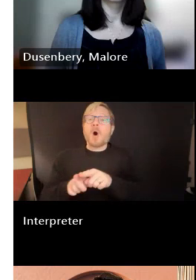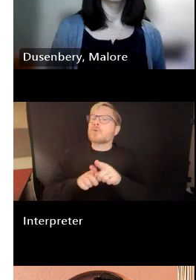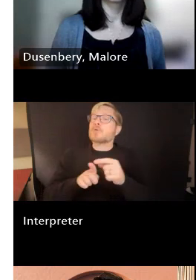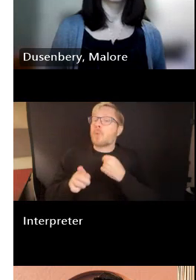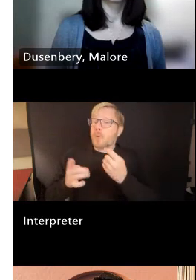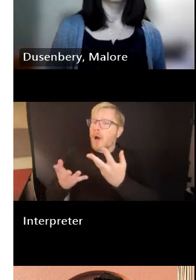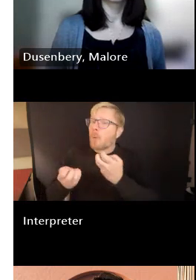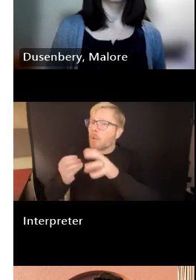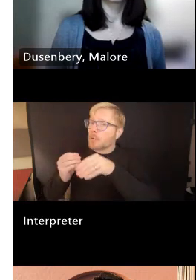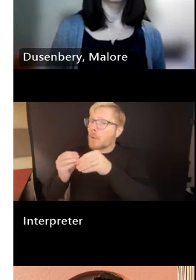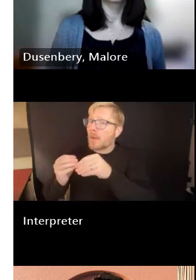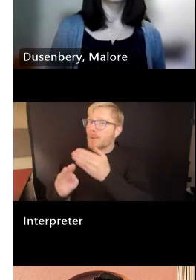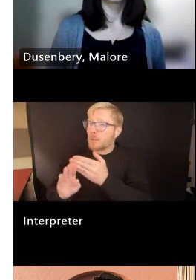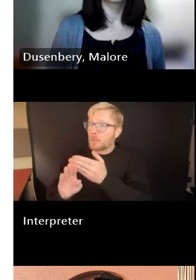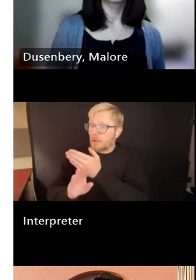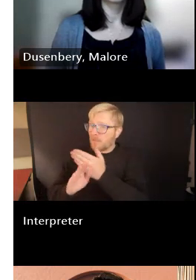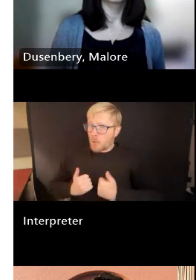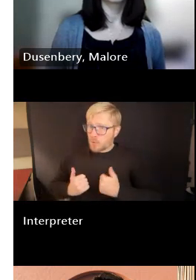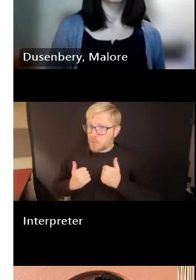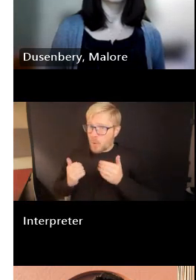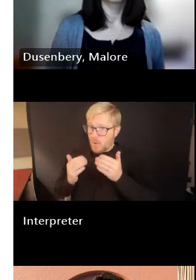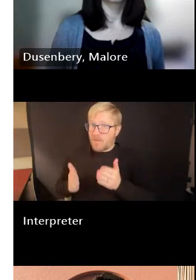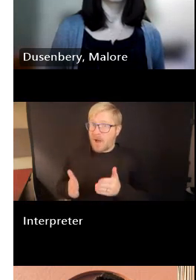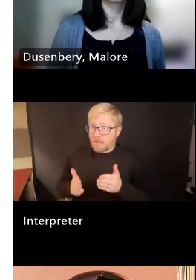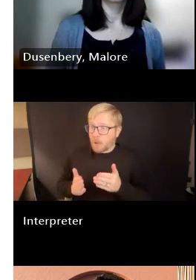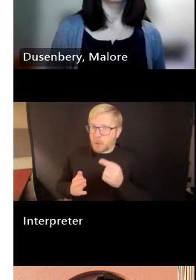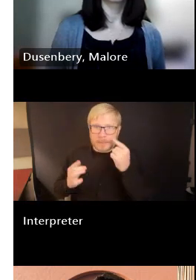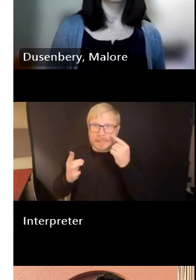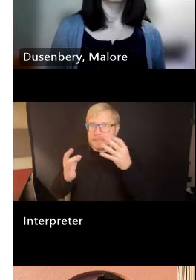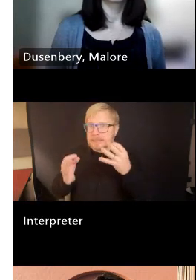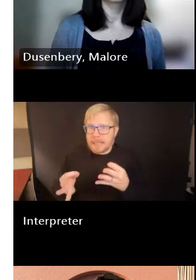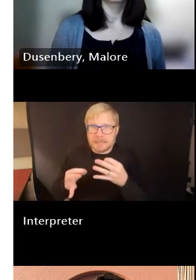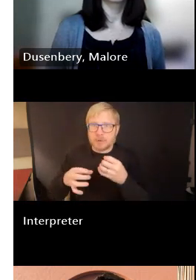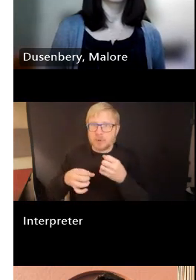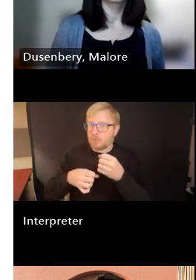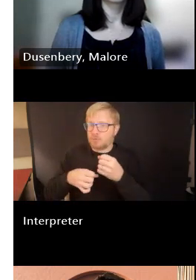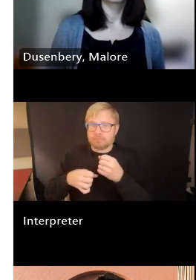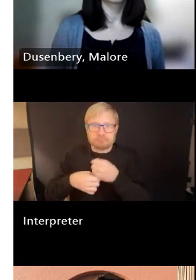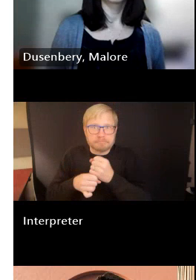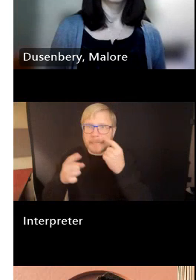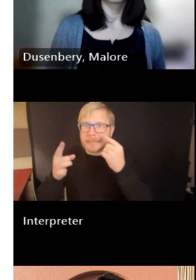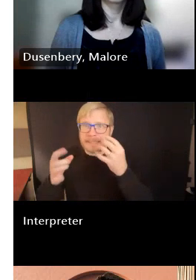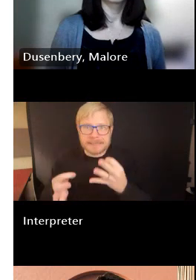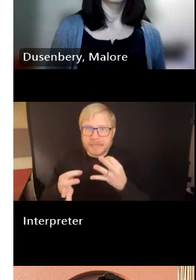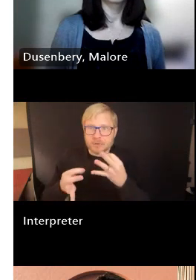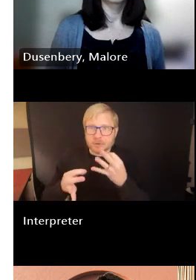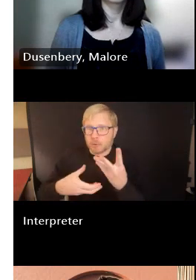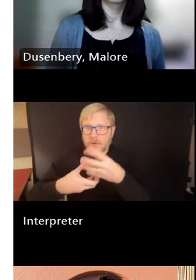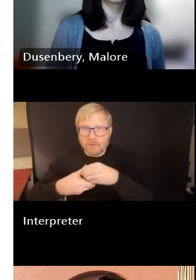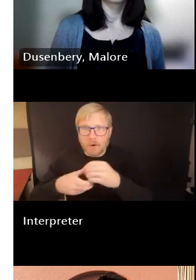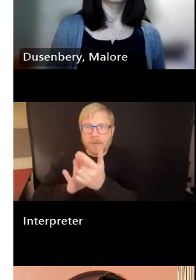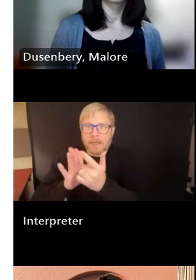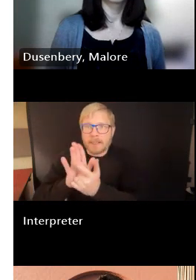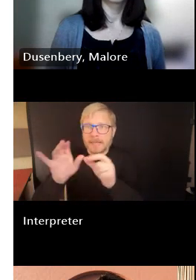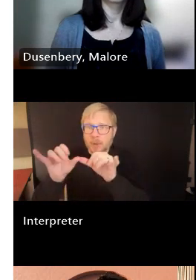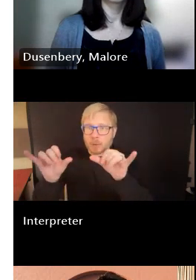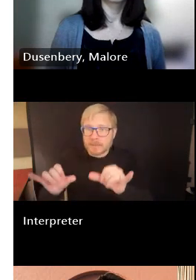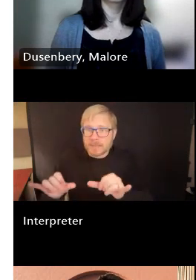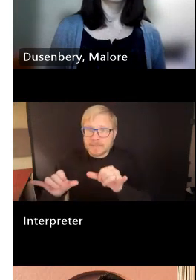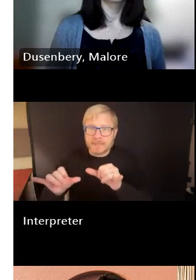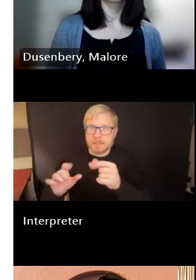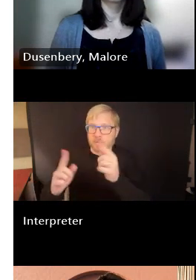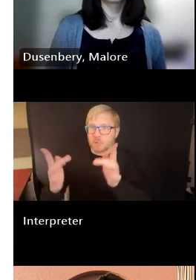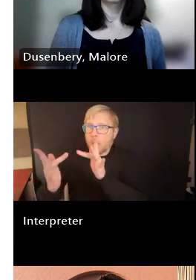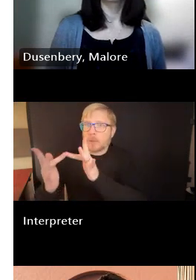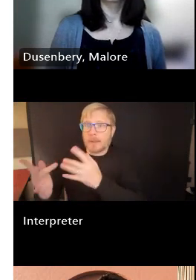the justice system or decides to call the police, they don't know what rights or what is waiting for them. And we will say